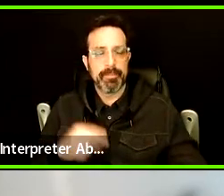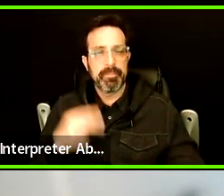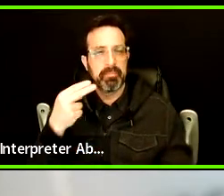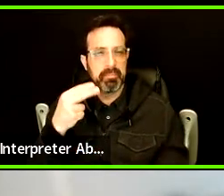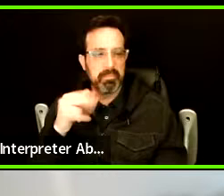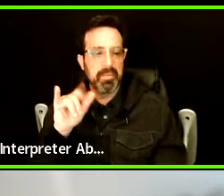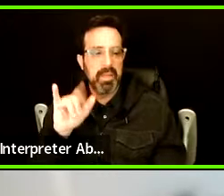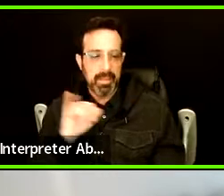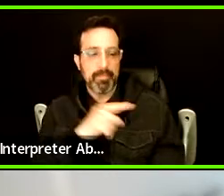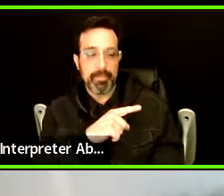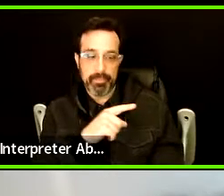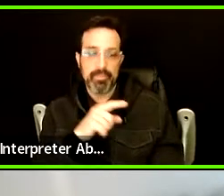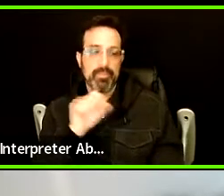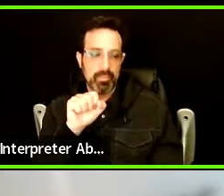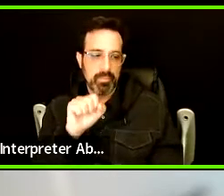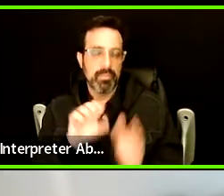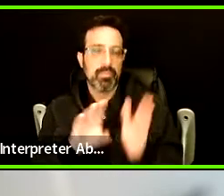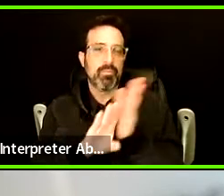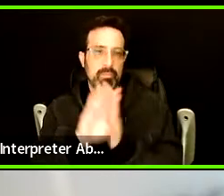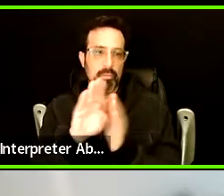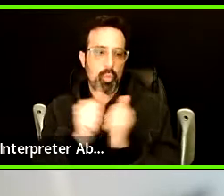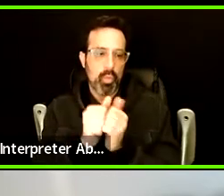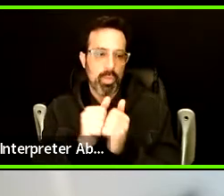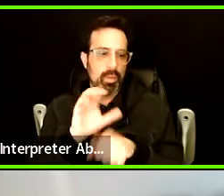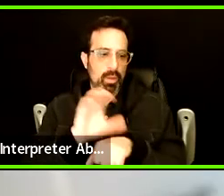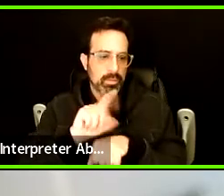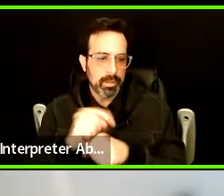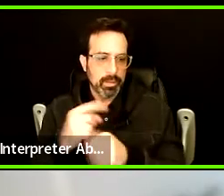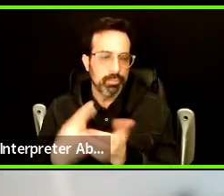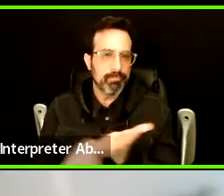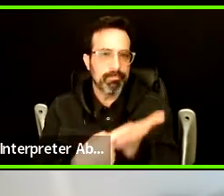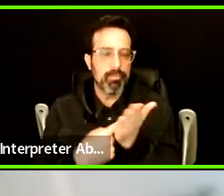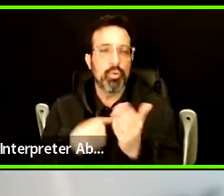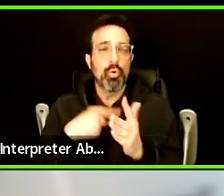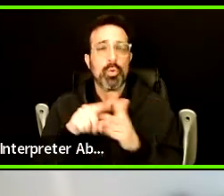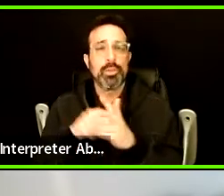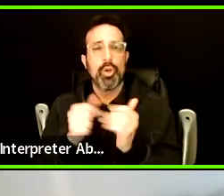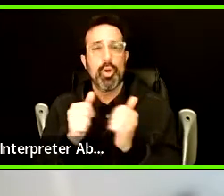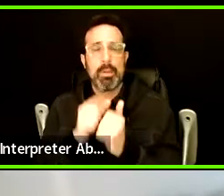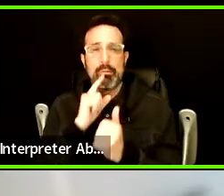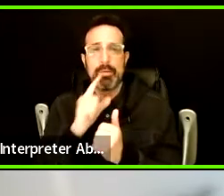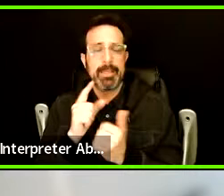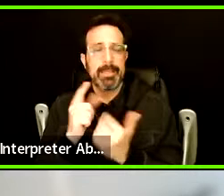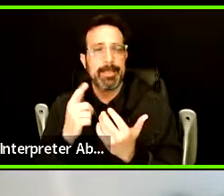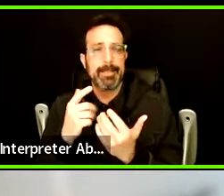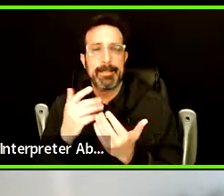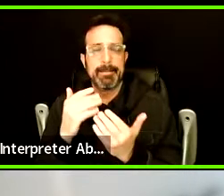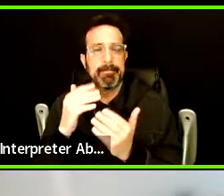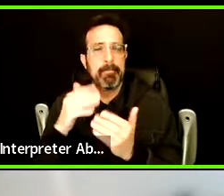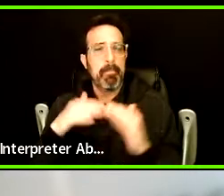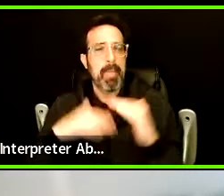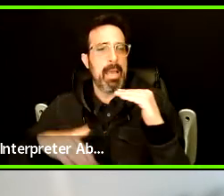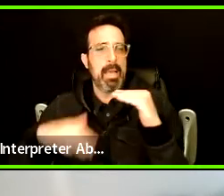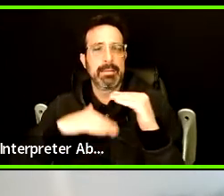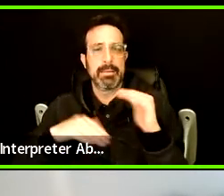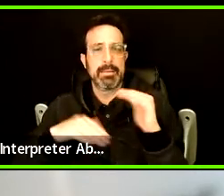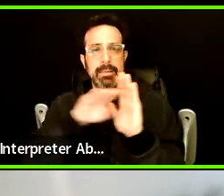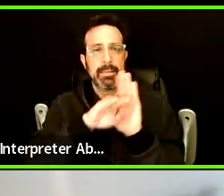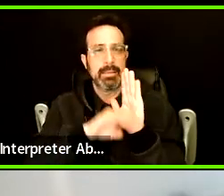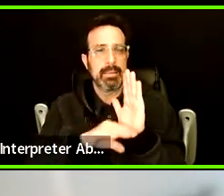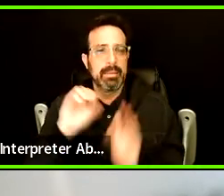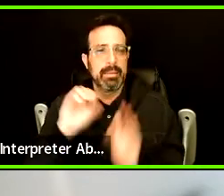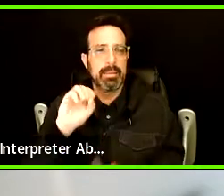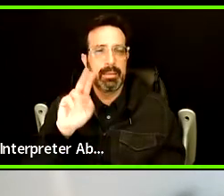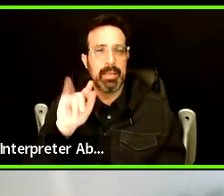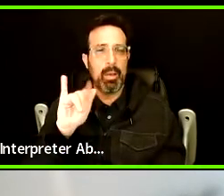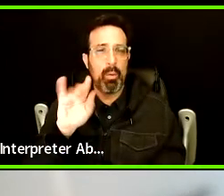is absolutely developed in consultation. So we started with a very bare bones and basic outline of the document, and